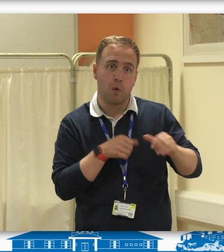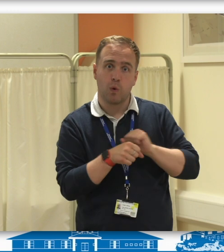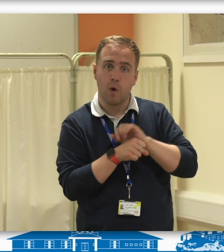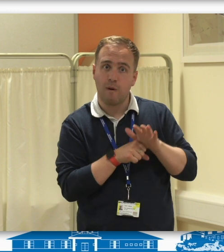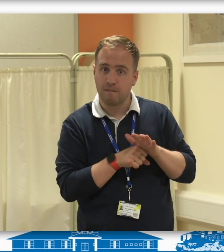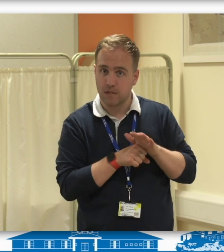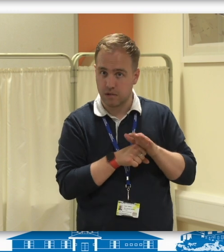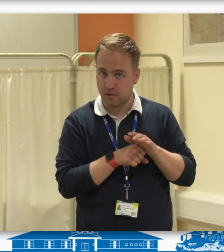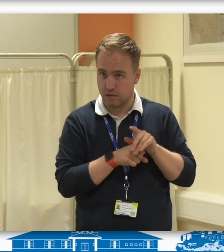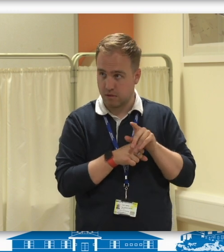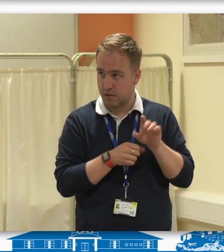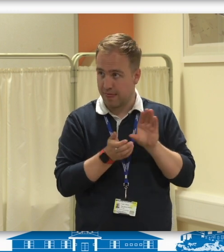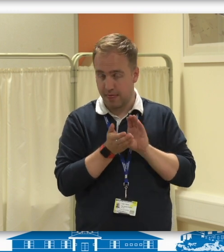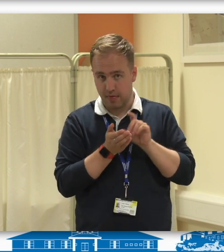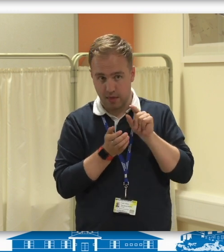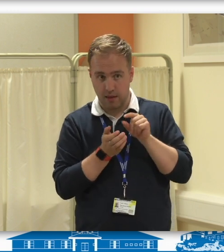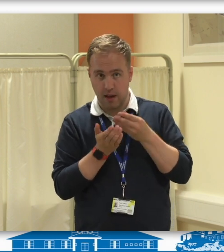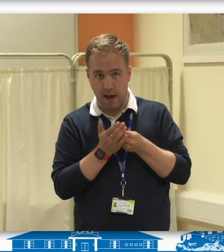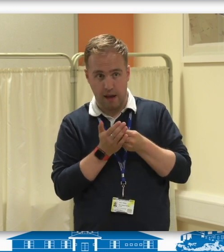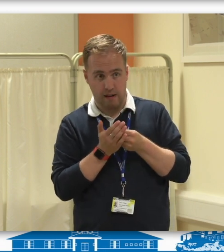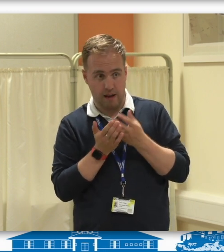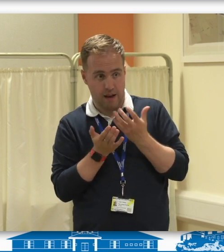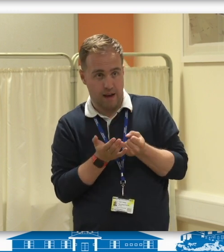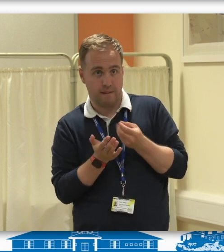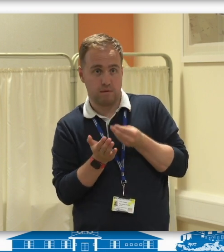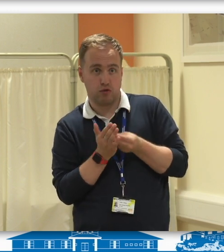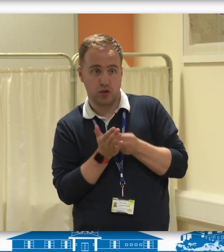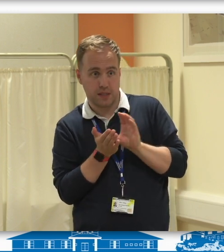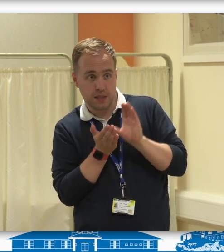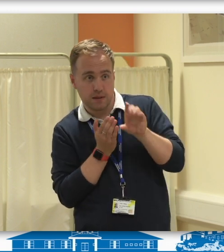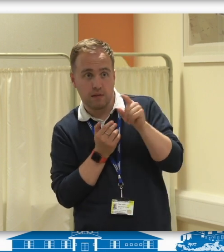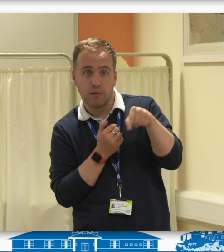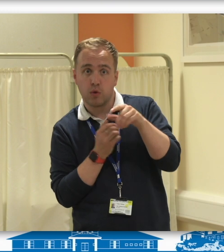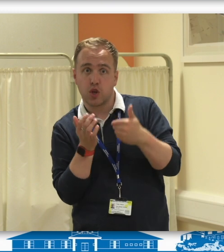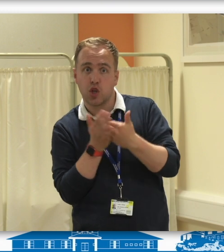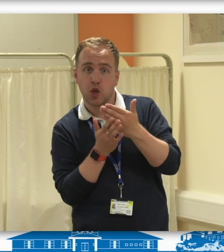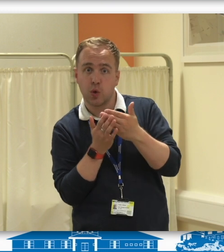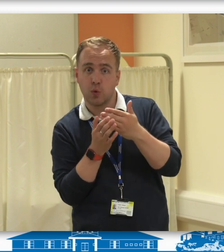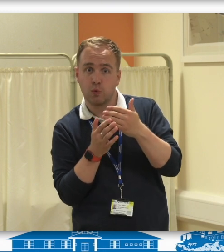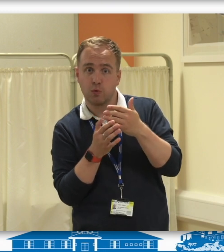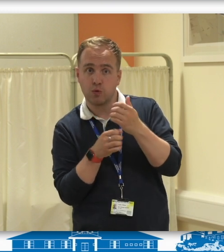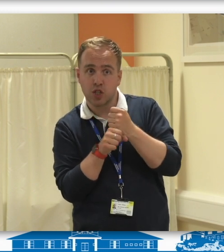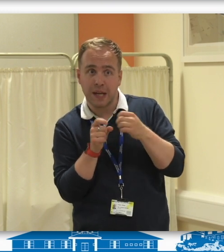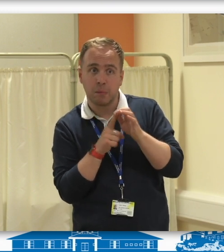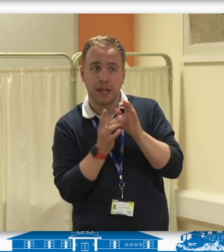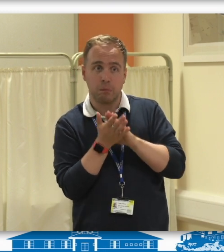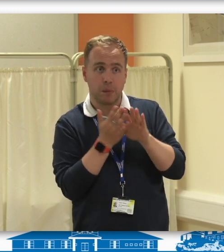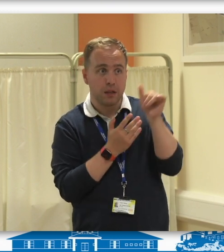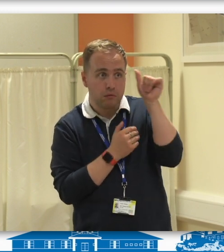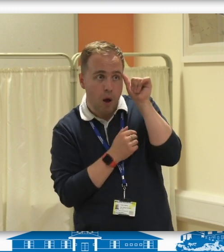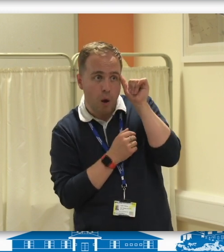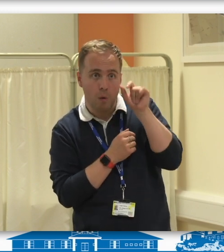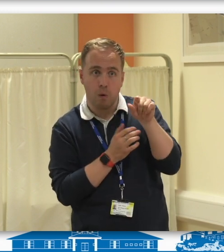is that funding possibly going to, that possible funding going towards them? So when they come up, they know a little bit about